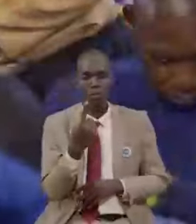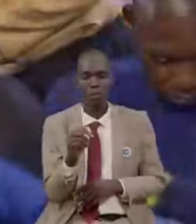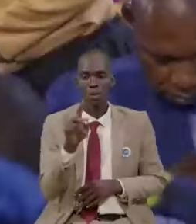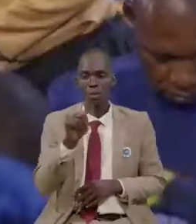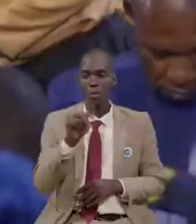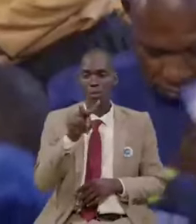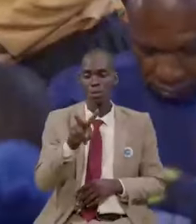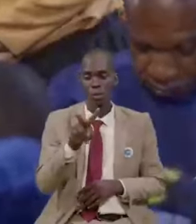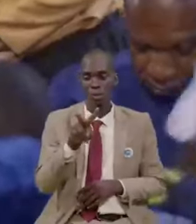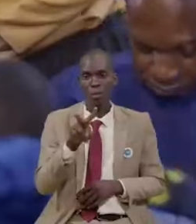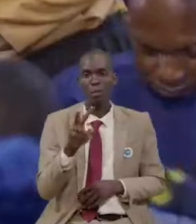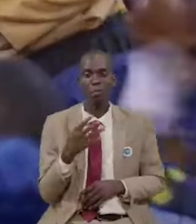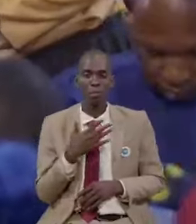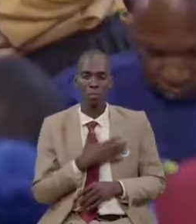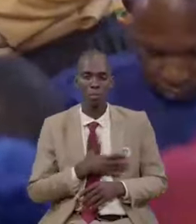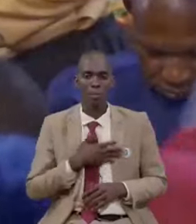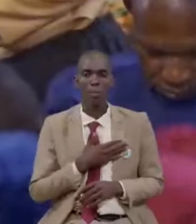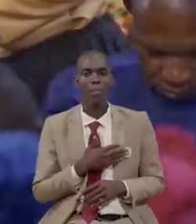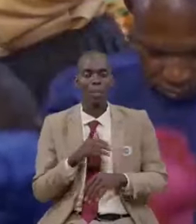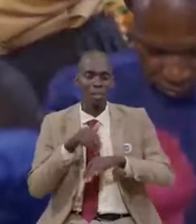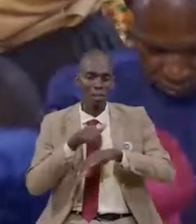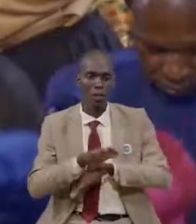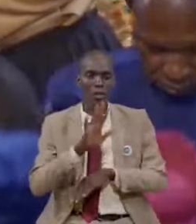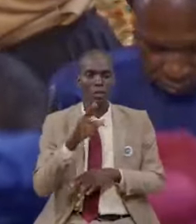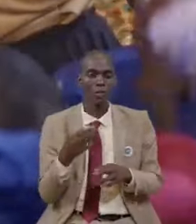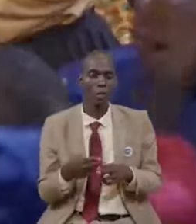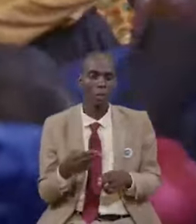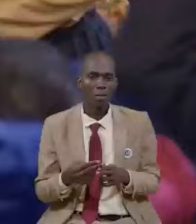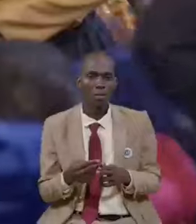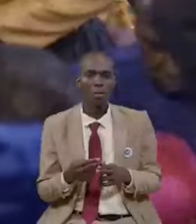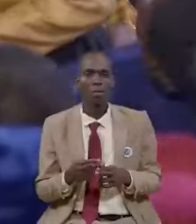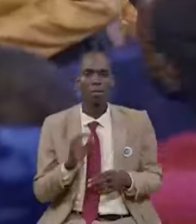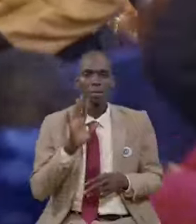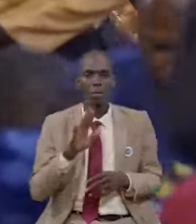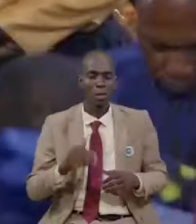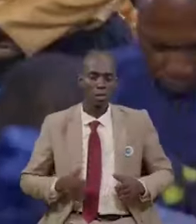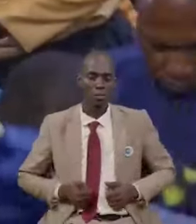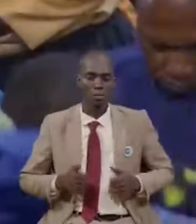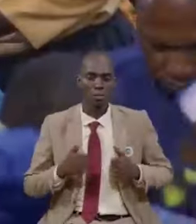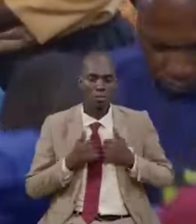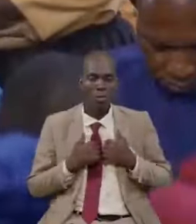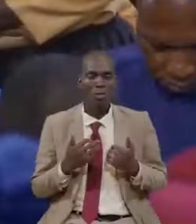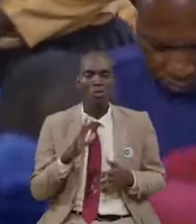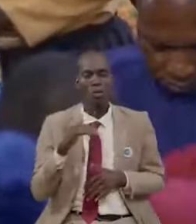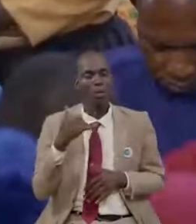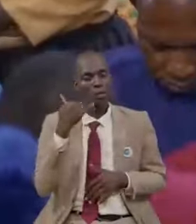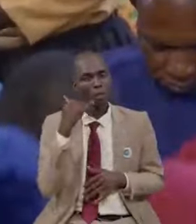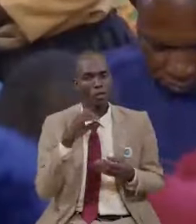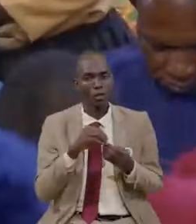please send your name, your details, your phone number to